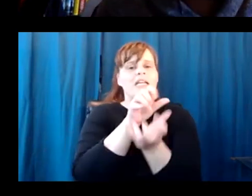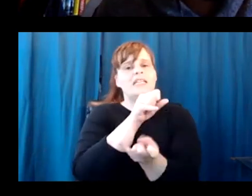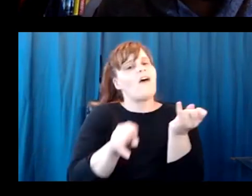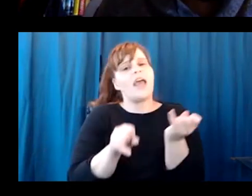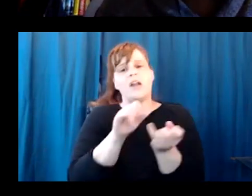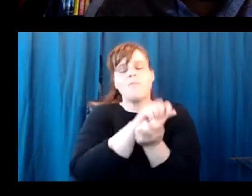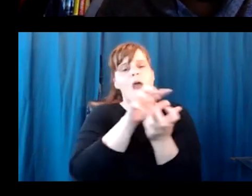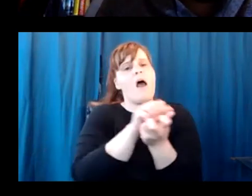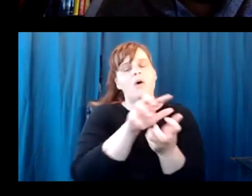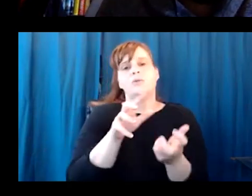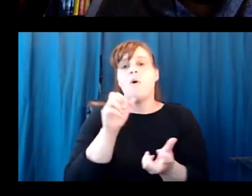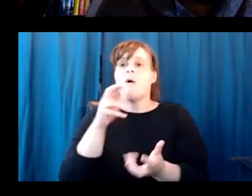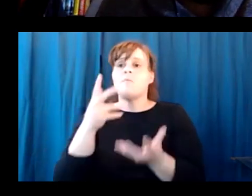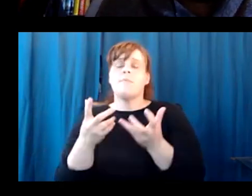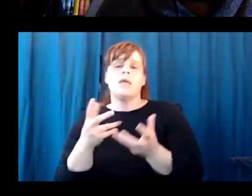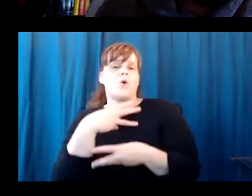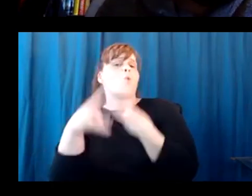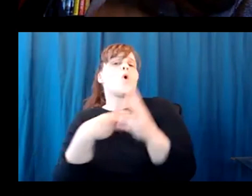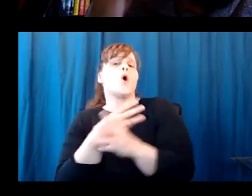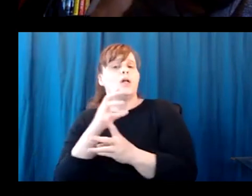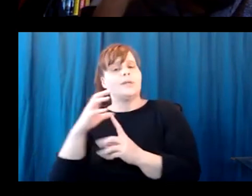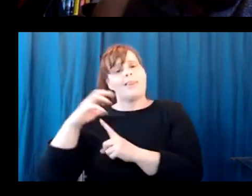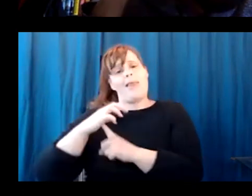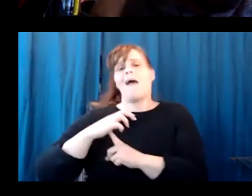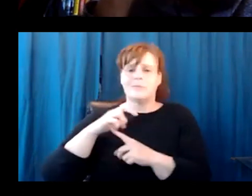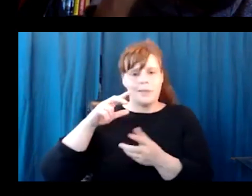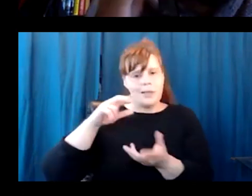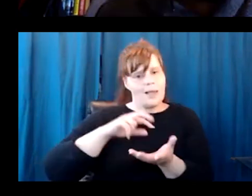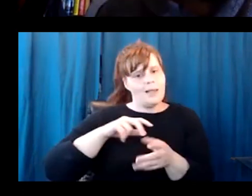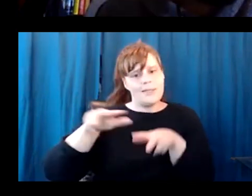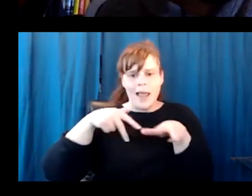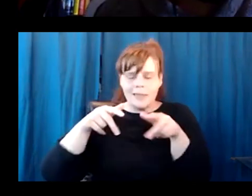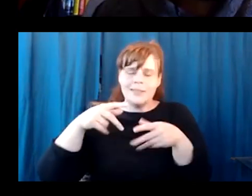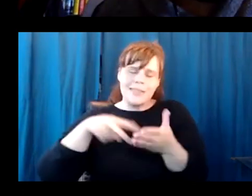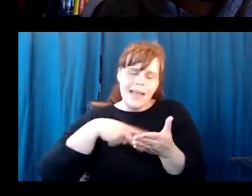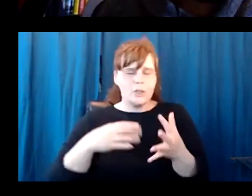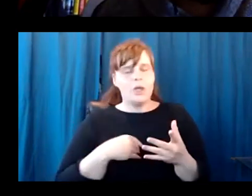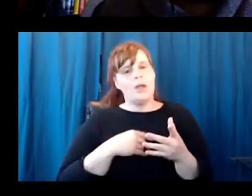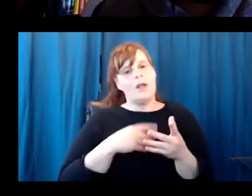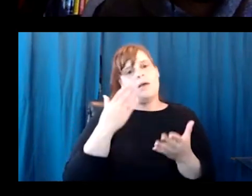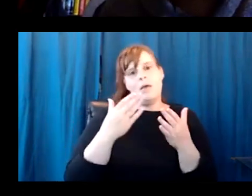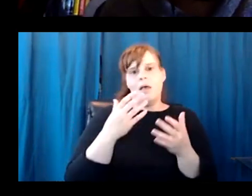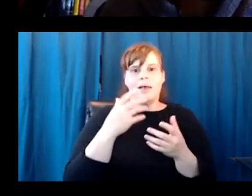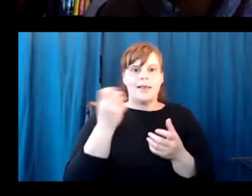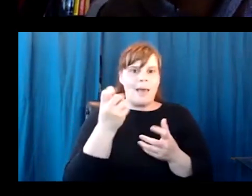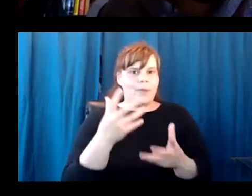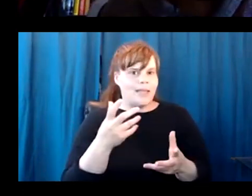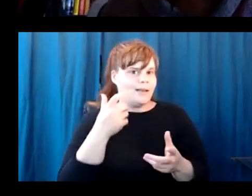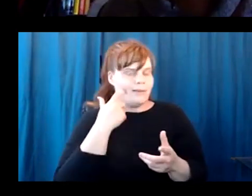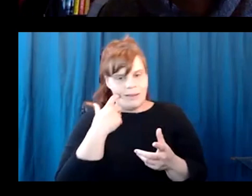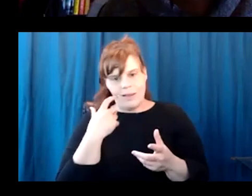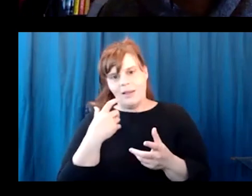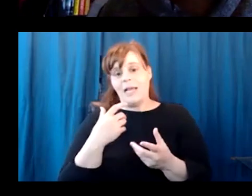as a world-class tap dancer. Felix battling a gambling addiction. Felix discovering lasagna for the first time. Felix is